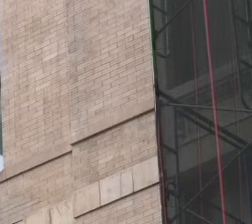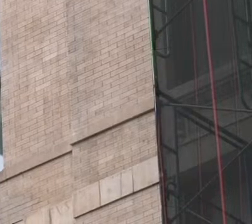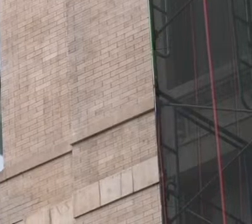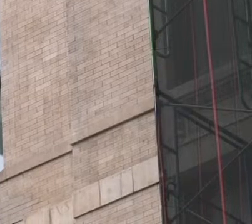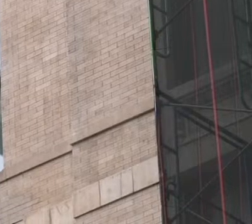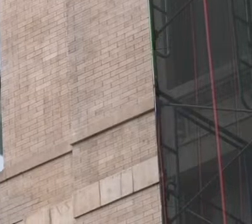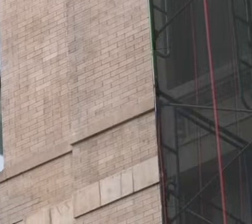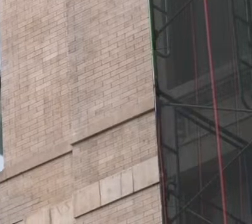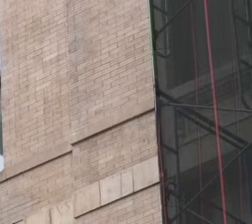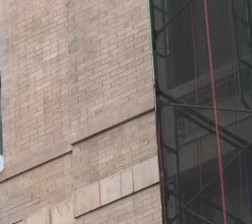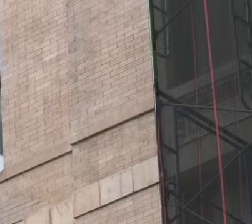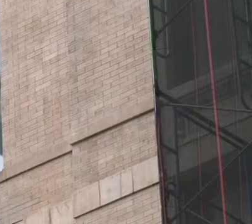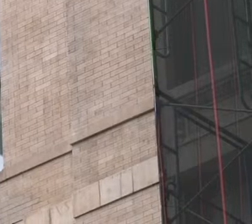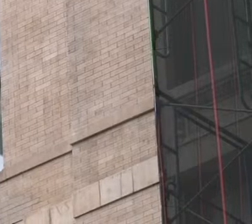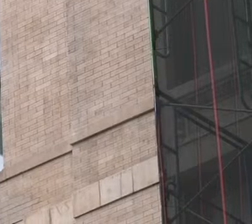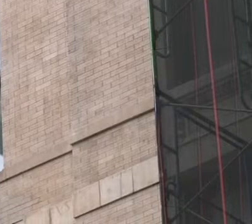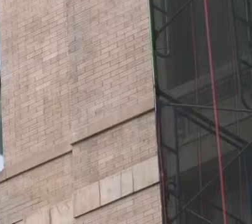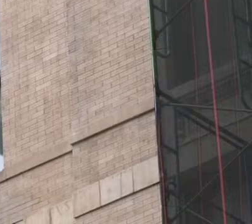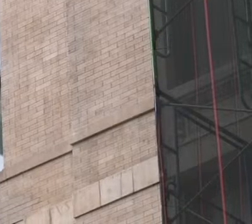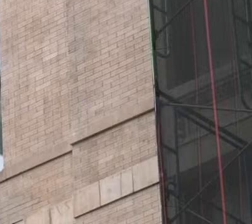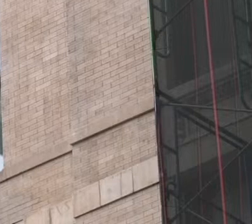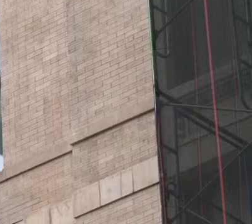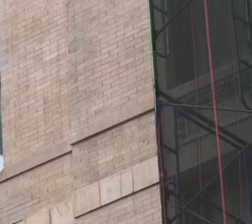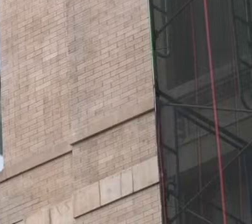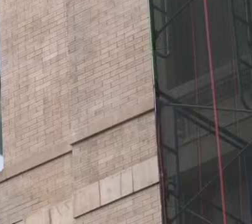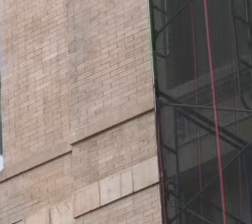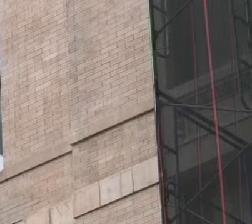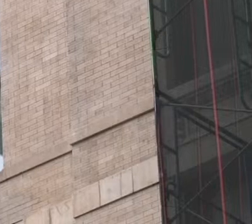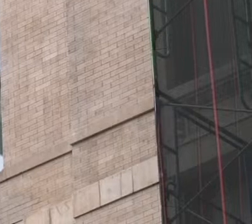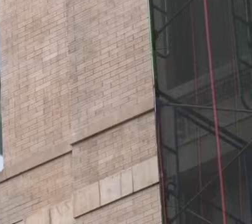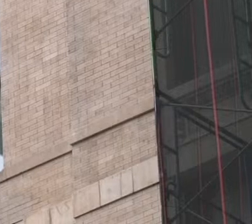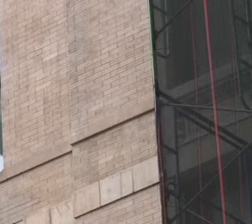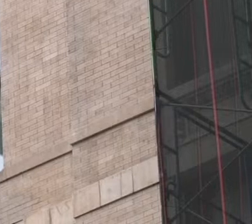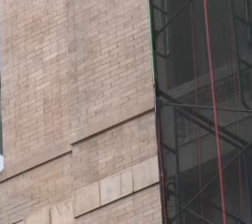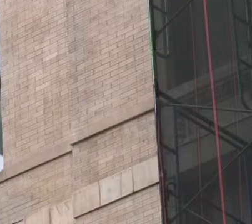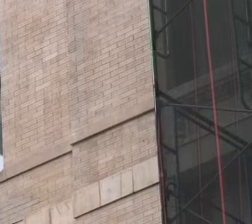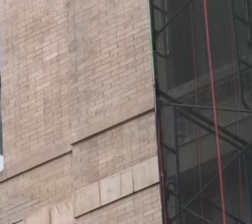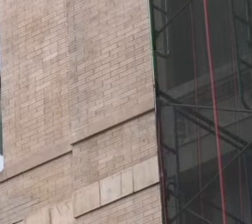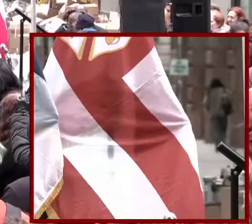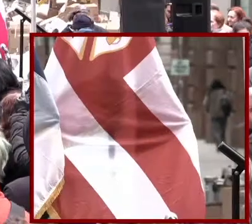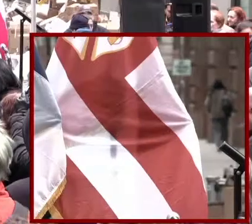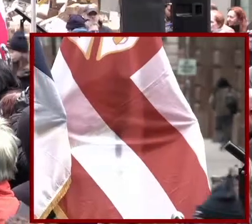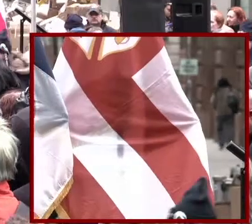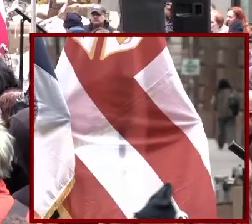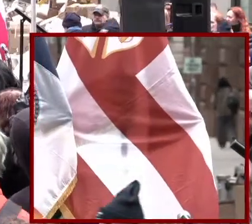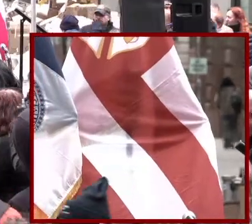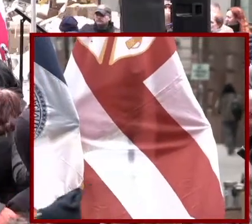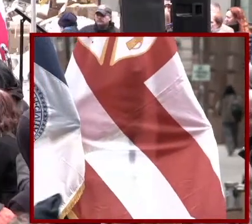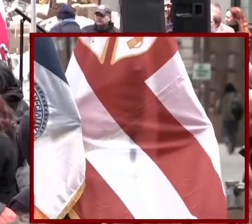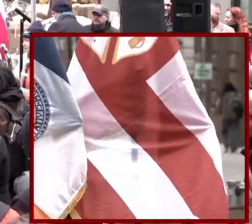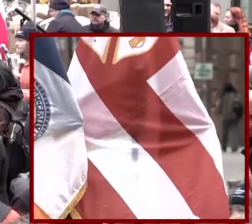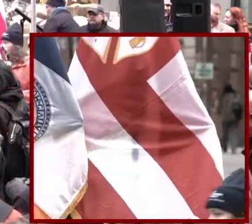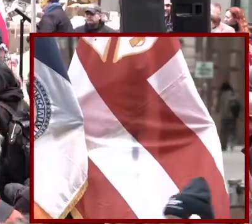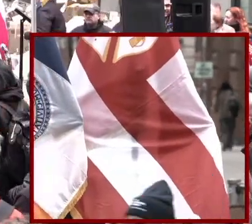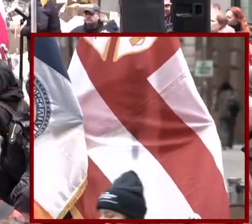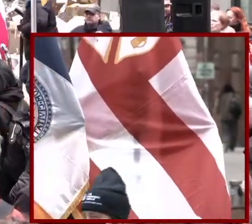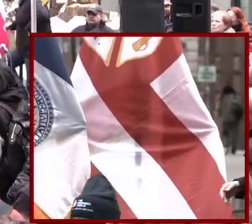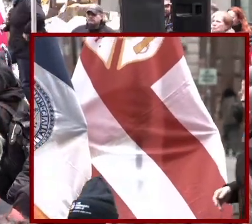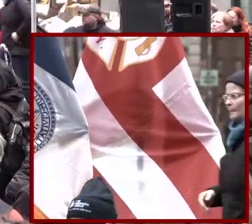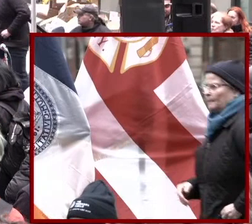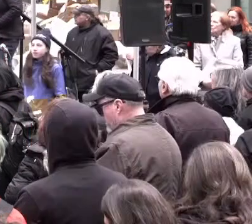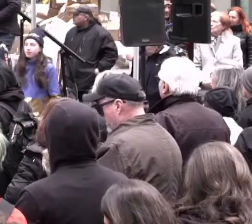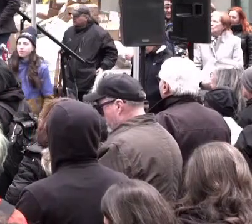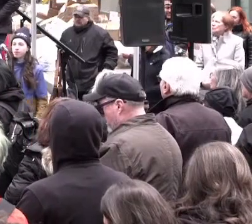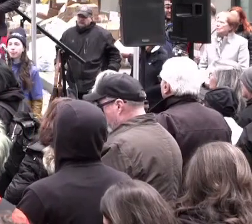Thank you very much, Inspector Martinez. We certainly continue to appreciate the work that you and your department has been doing.